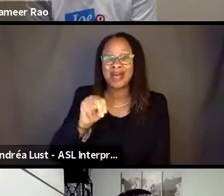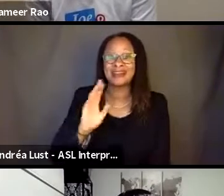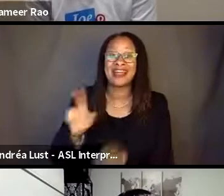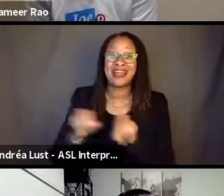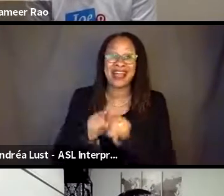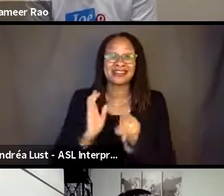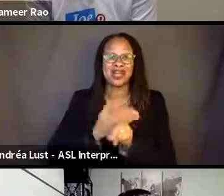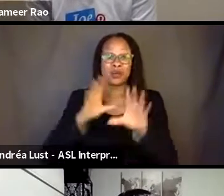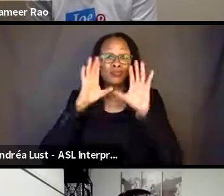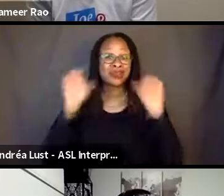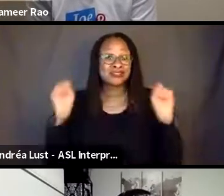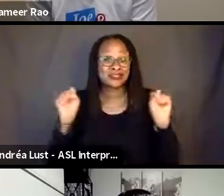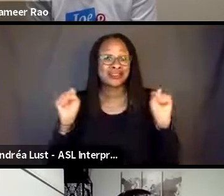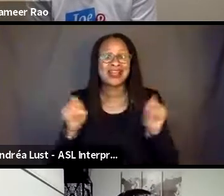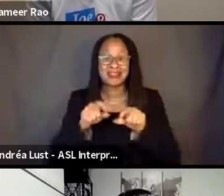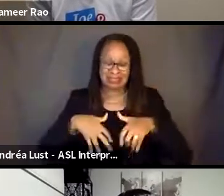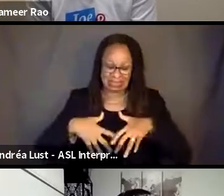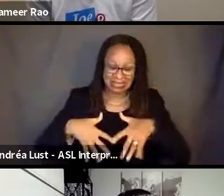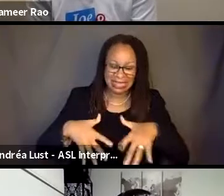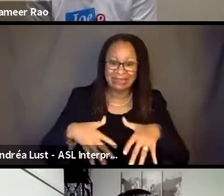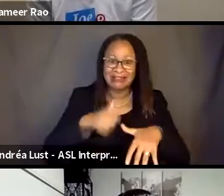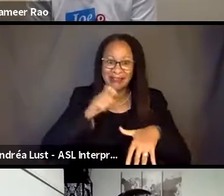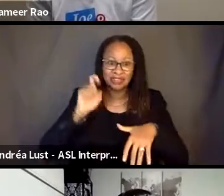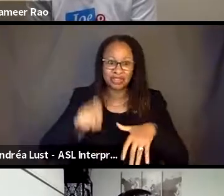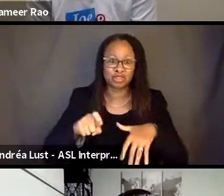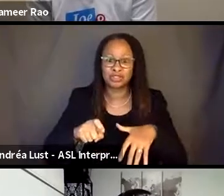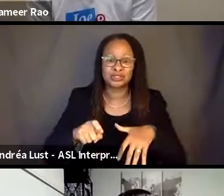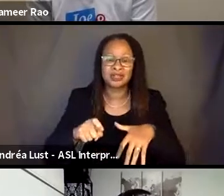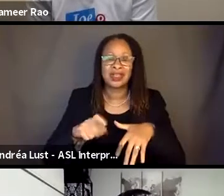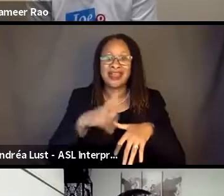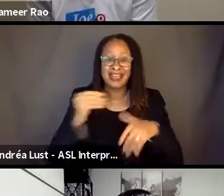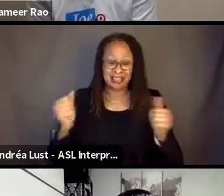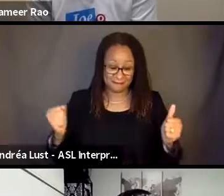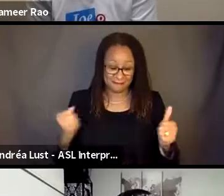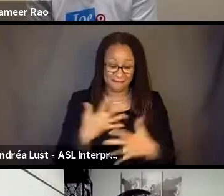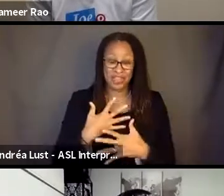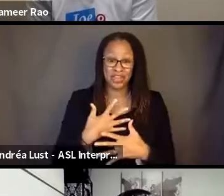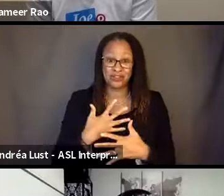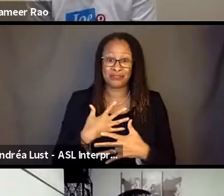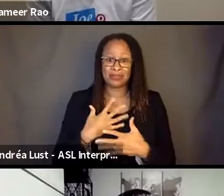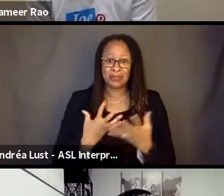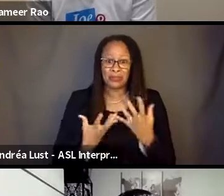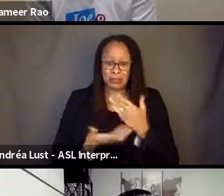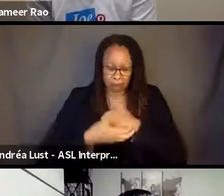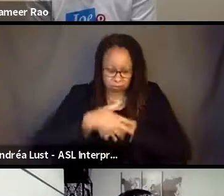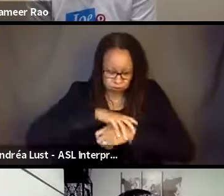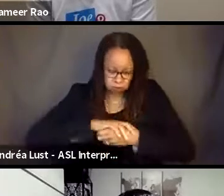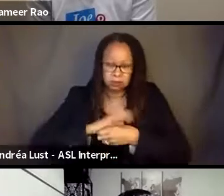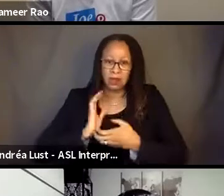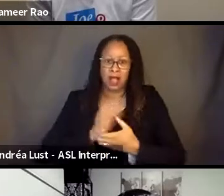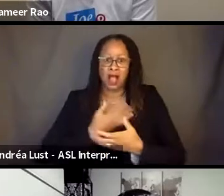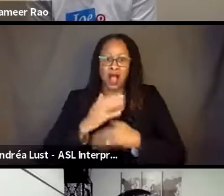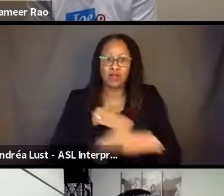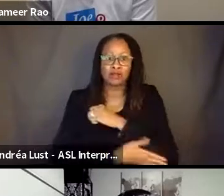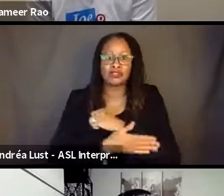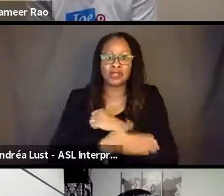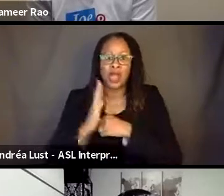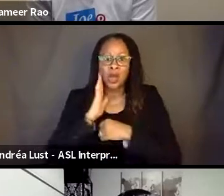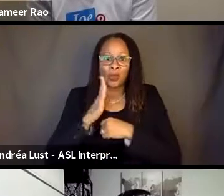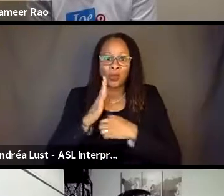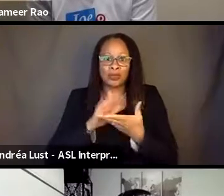the anxiety, the uncertainty, and the fear that has enveloped our country, it will begin